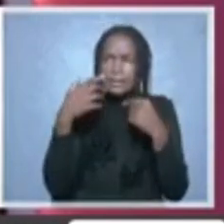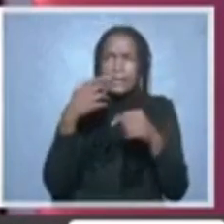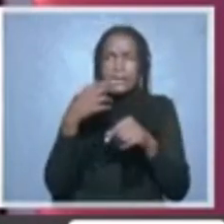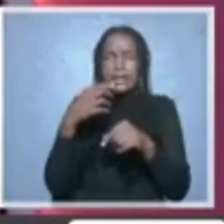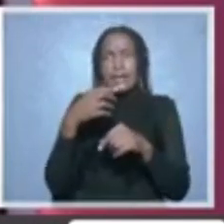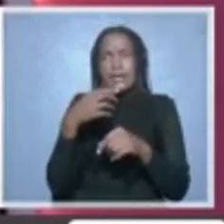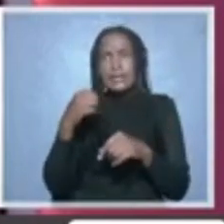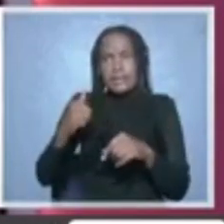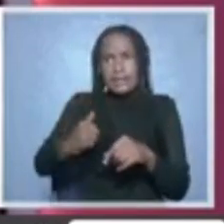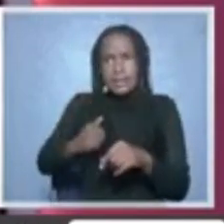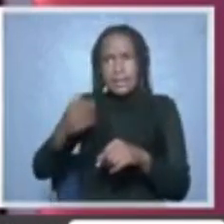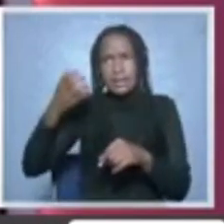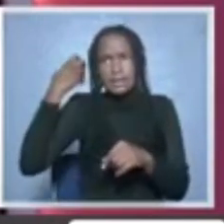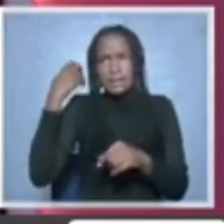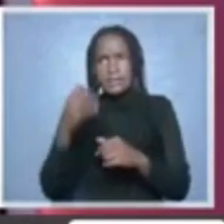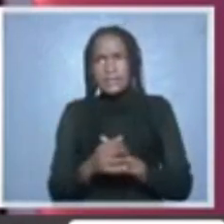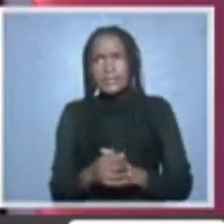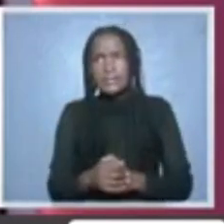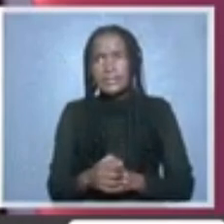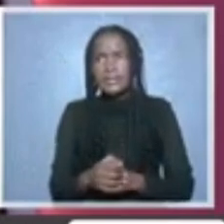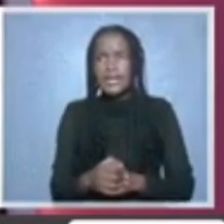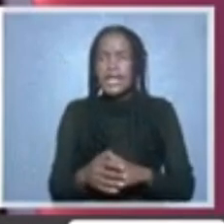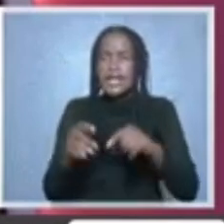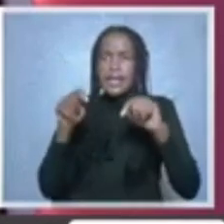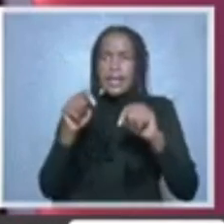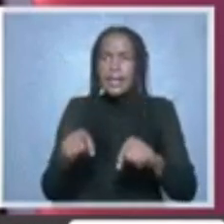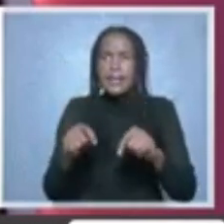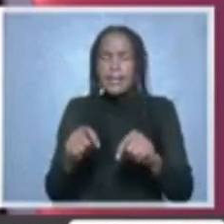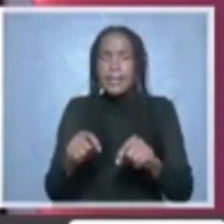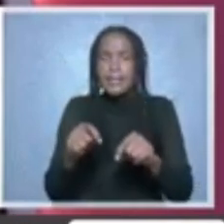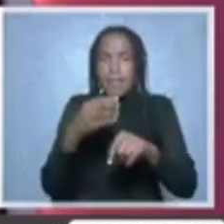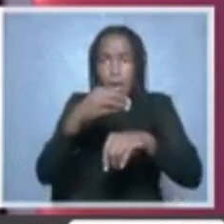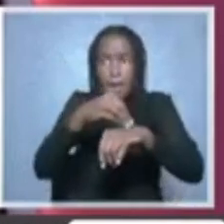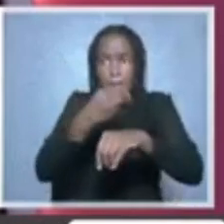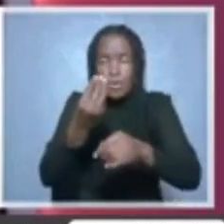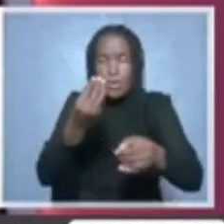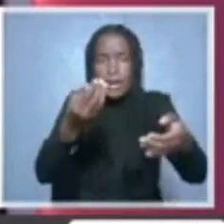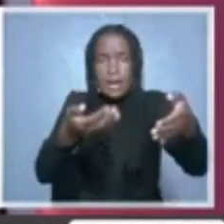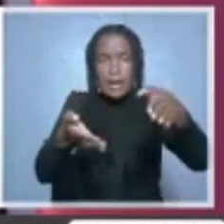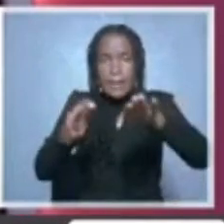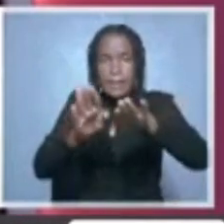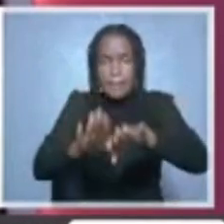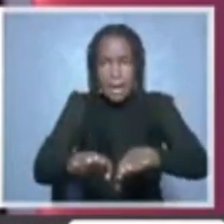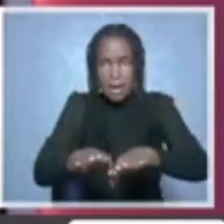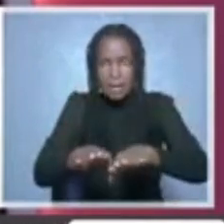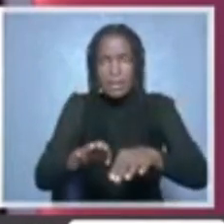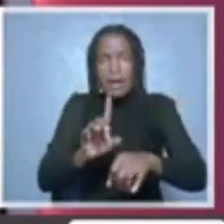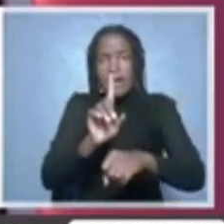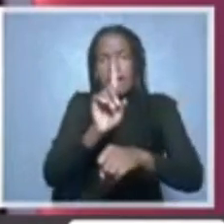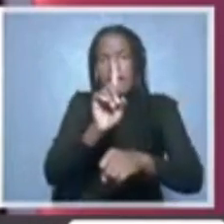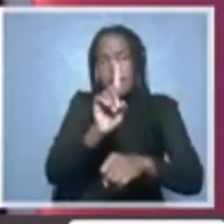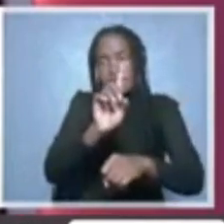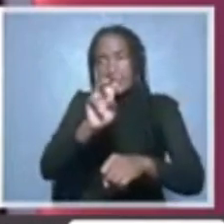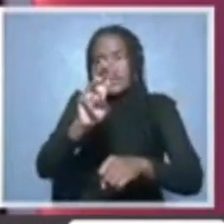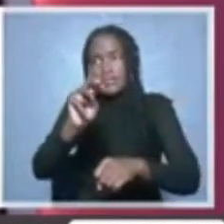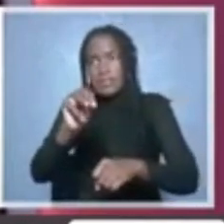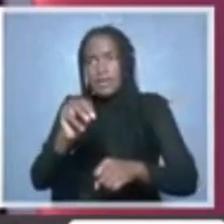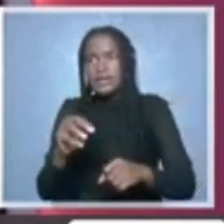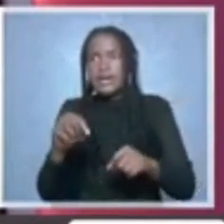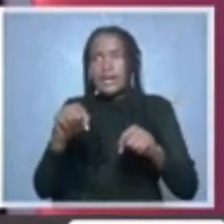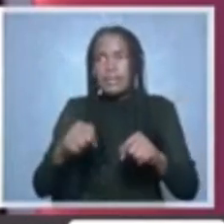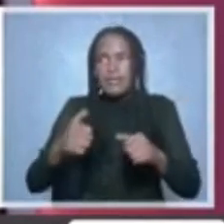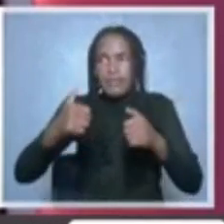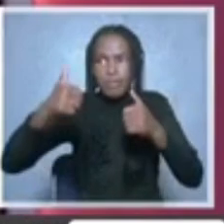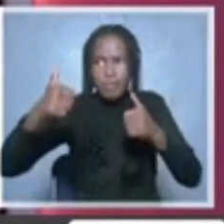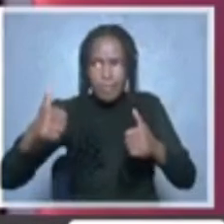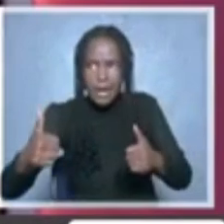as we approach the final stretch that will lead to his burial that's taking place on Saturday, the 1st of March, we are now joined here in studio